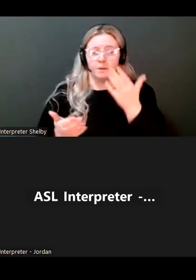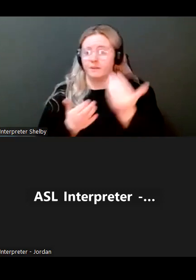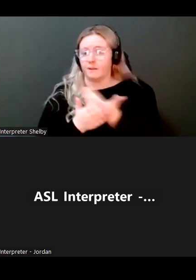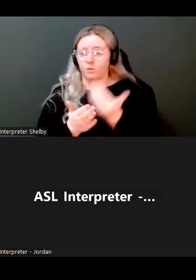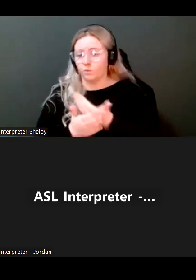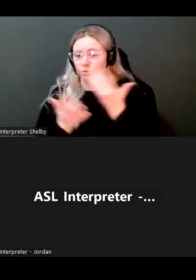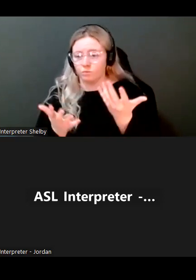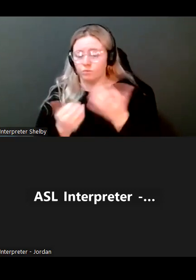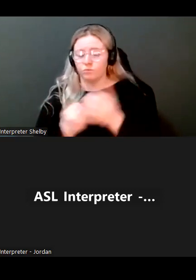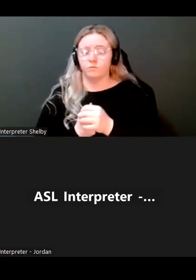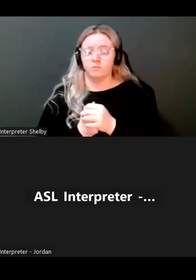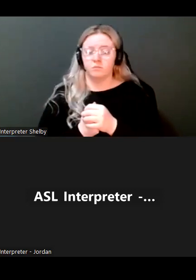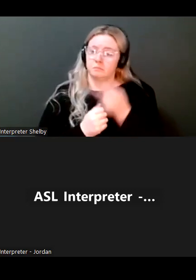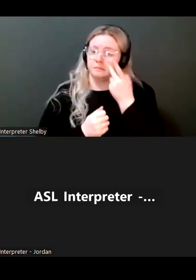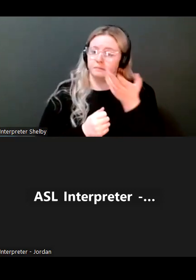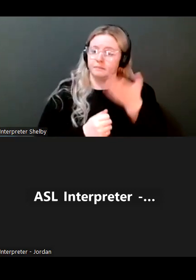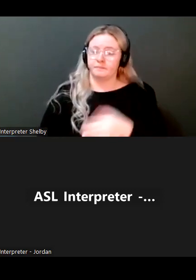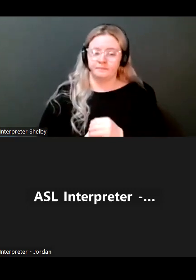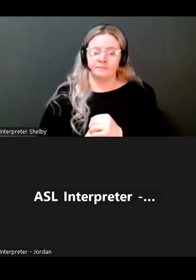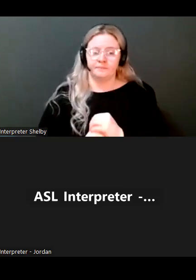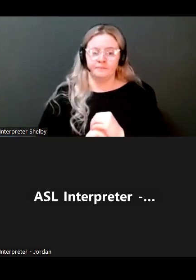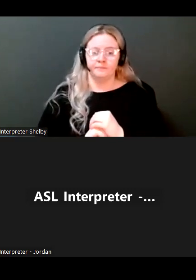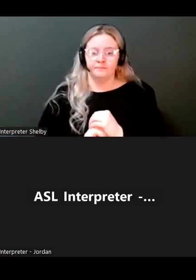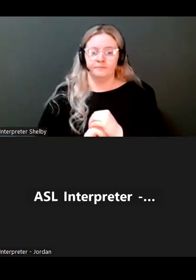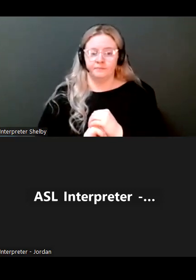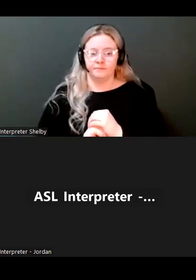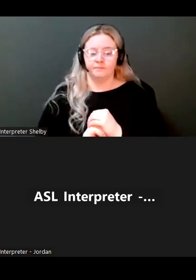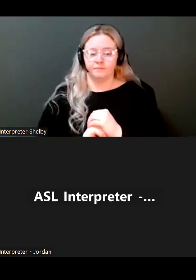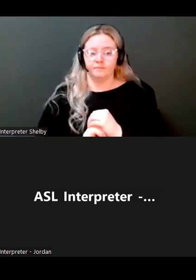but if not, here we go. So we